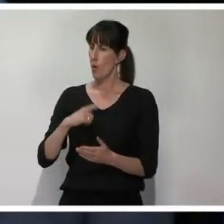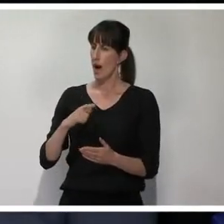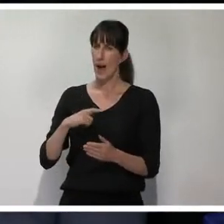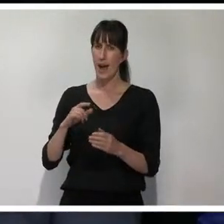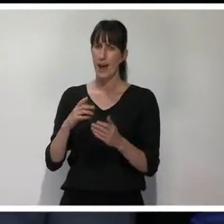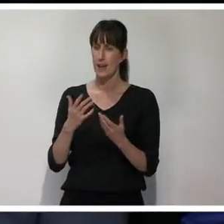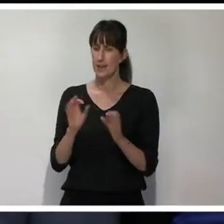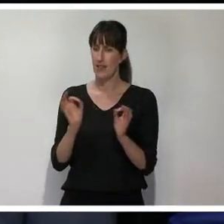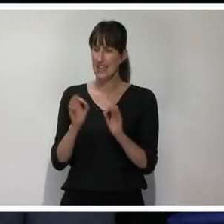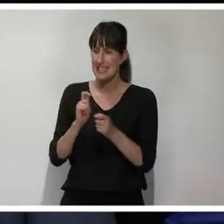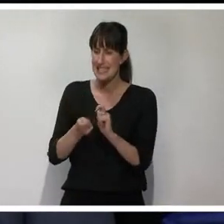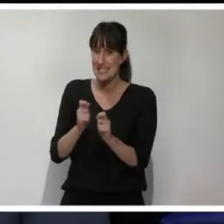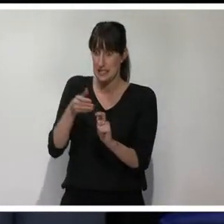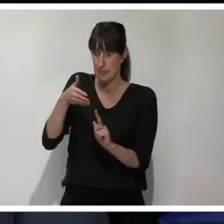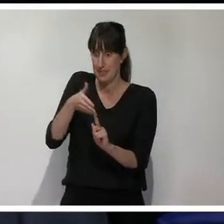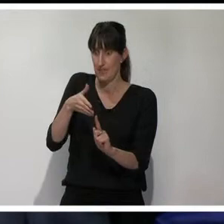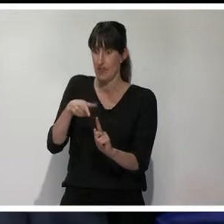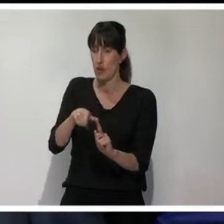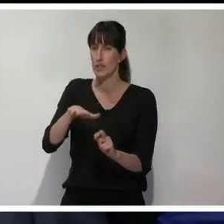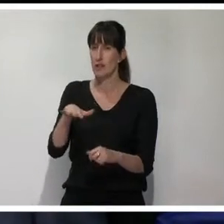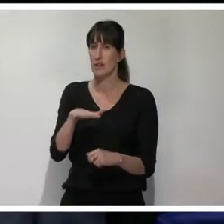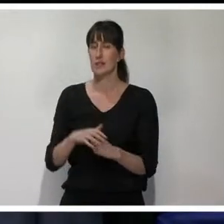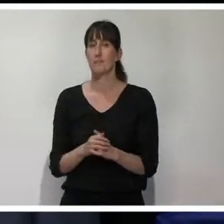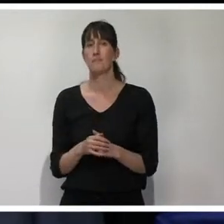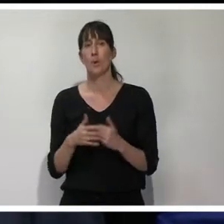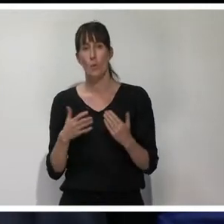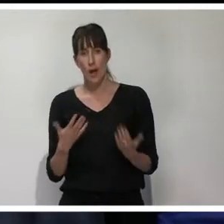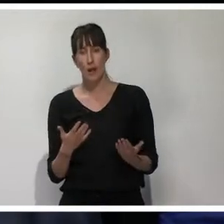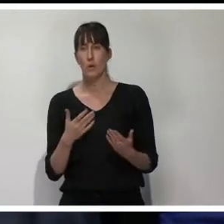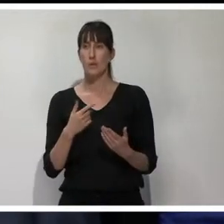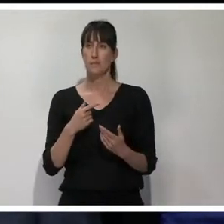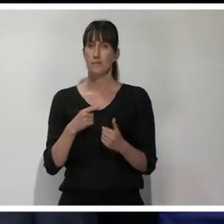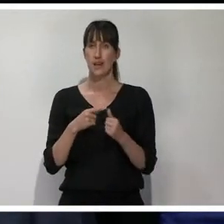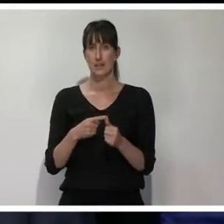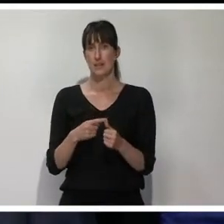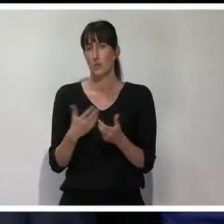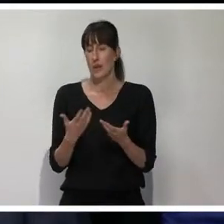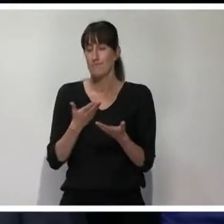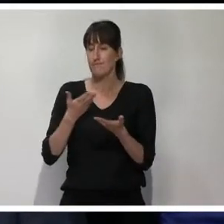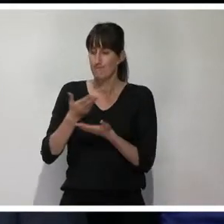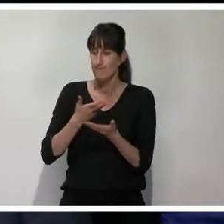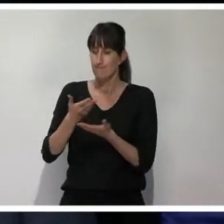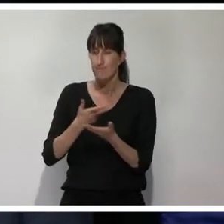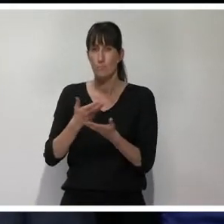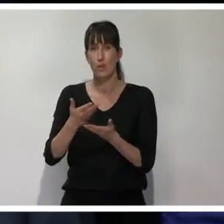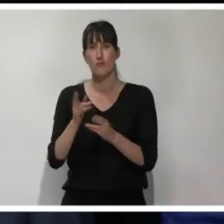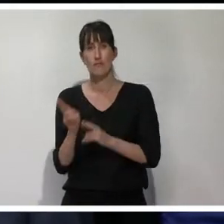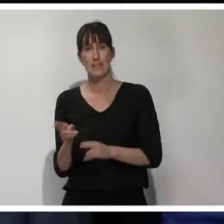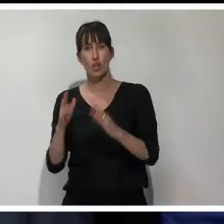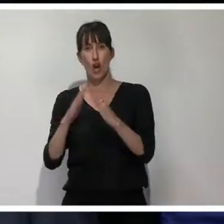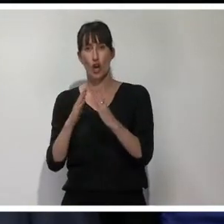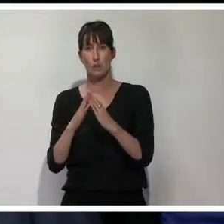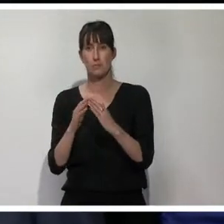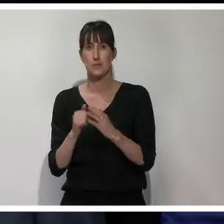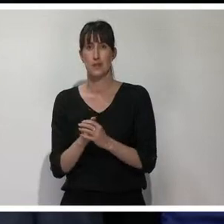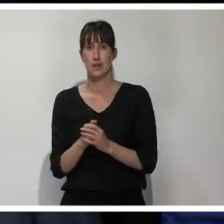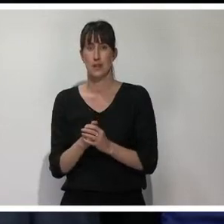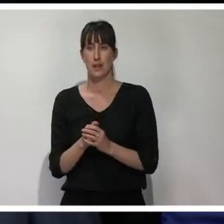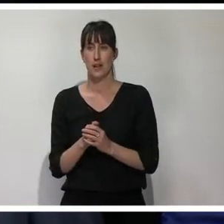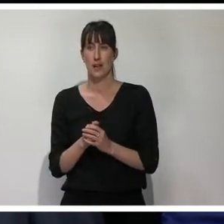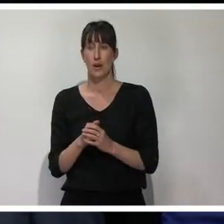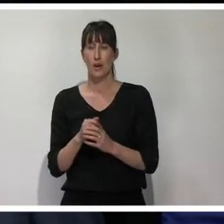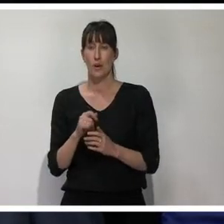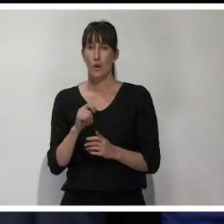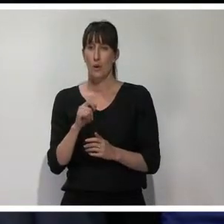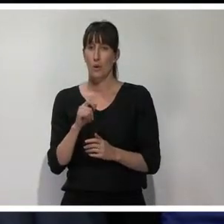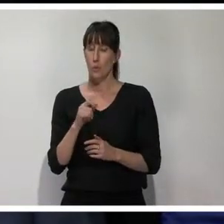that's one of the settings we're in constant discussion with. So there's been a meeting with them today, actually probably more than one. So we will have a